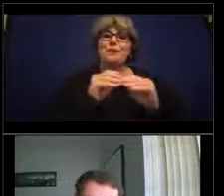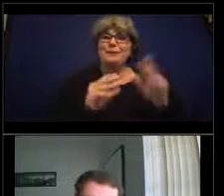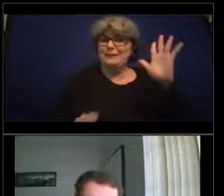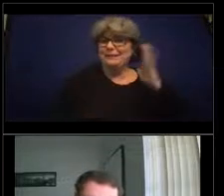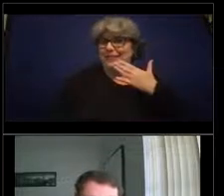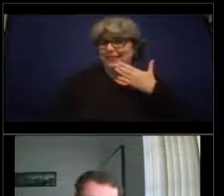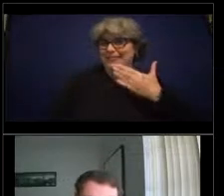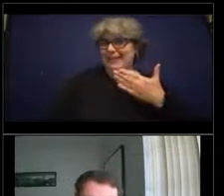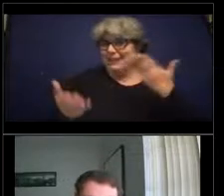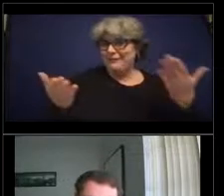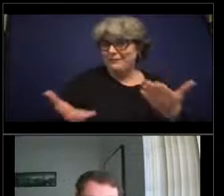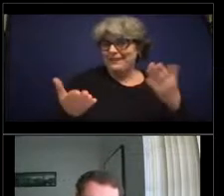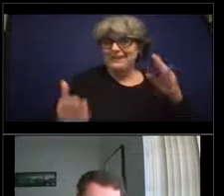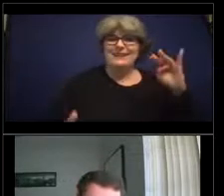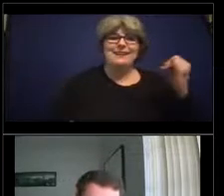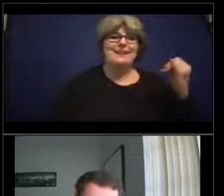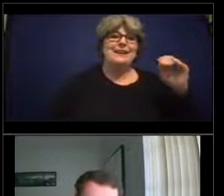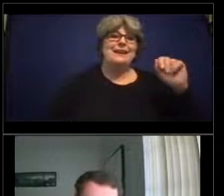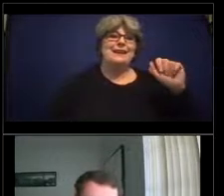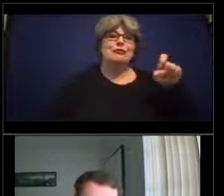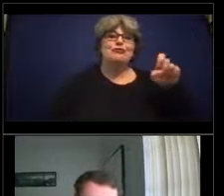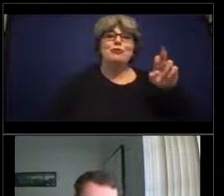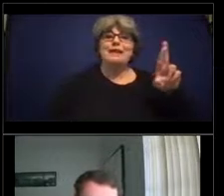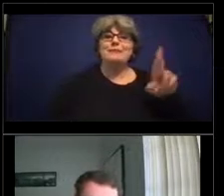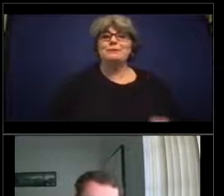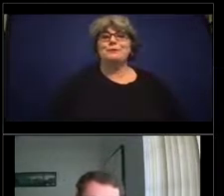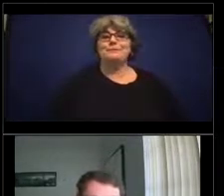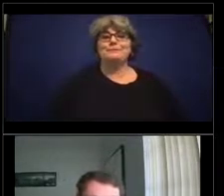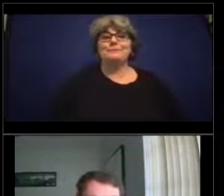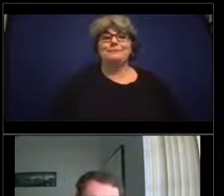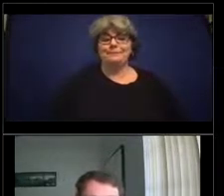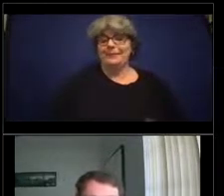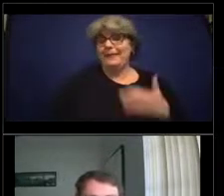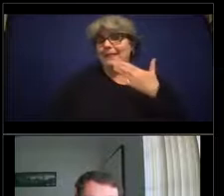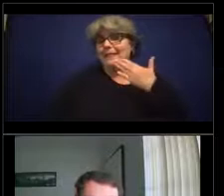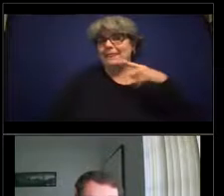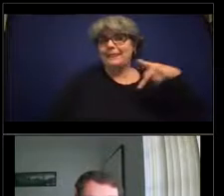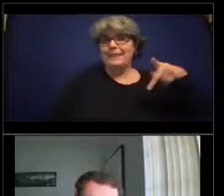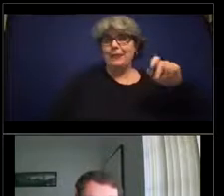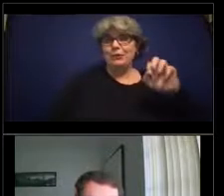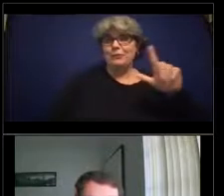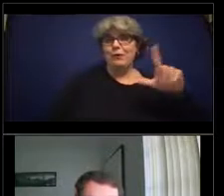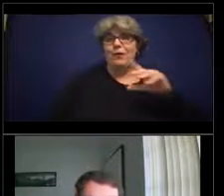you for being here. And I think that is all the questions for this photo. Thanks, Paul and Christina.